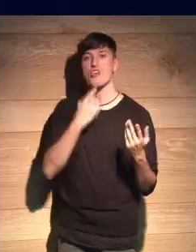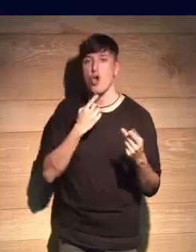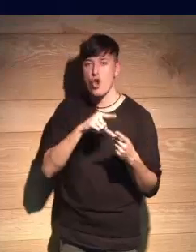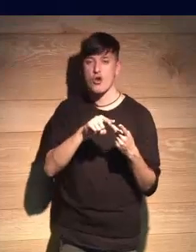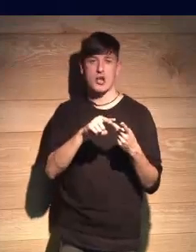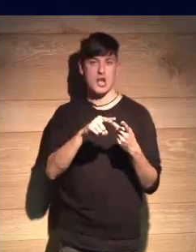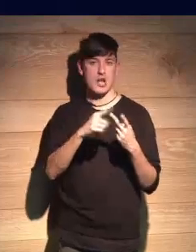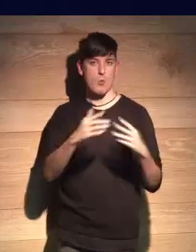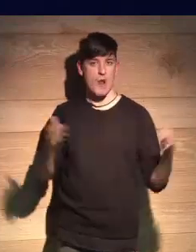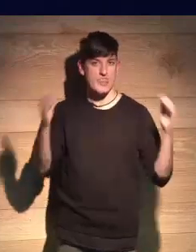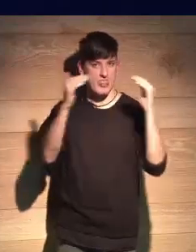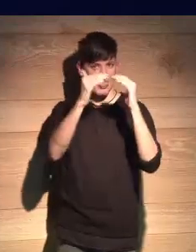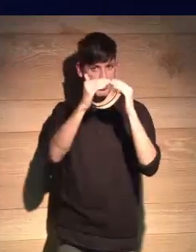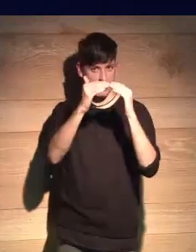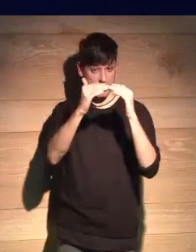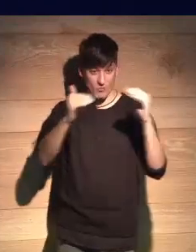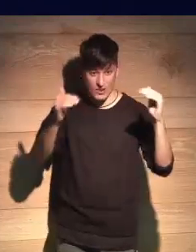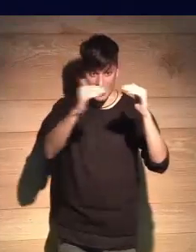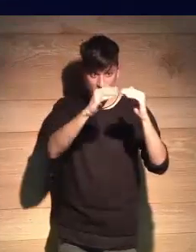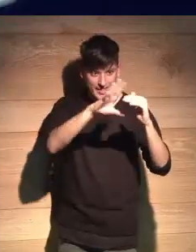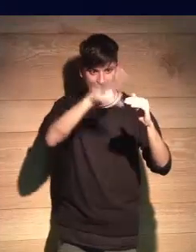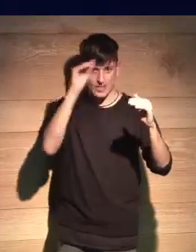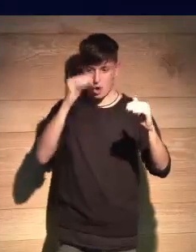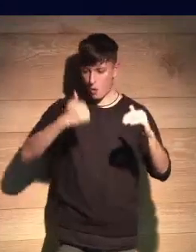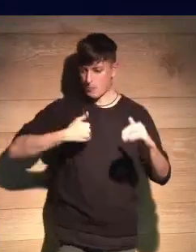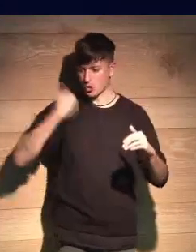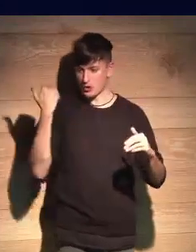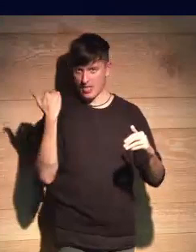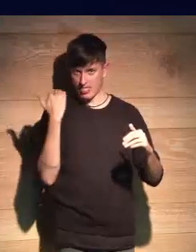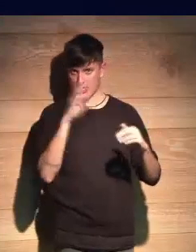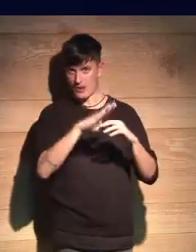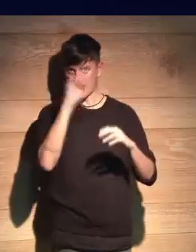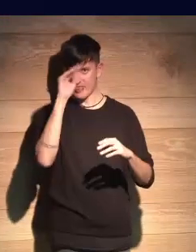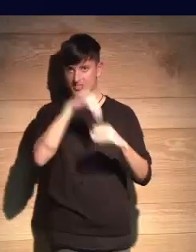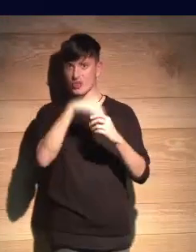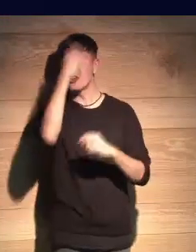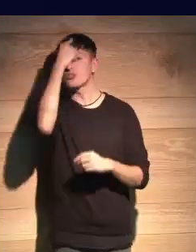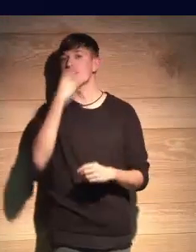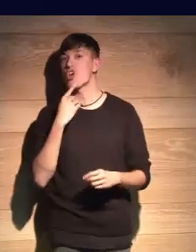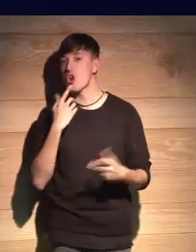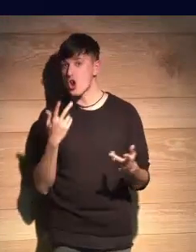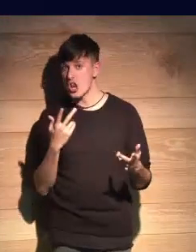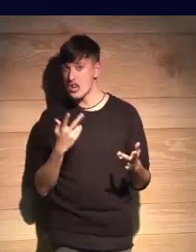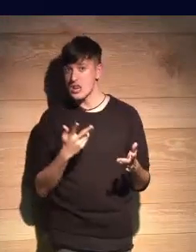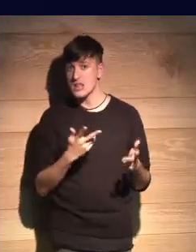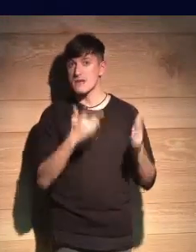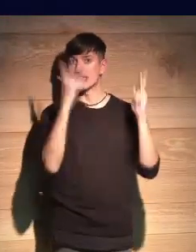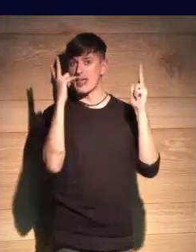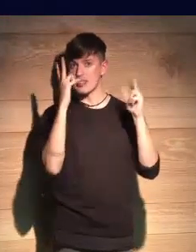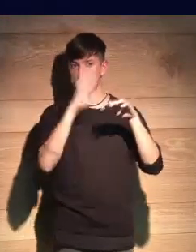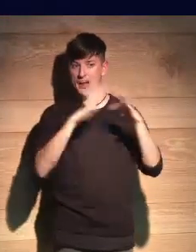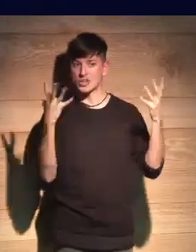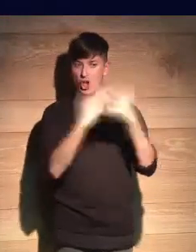Enlightenment, equality, conceived as equal opportunities during Enlightenment, and